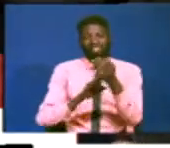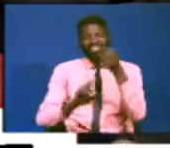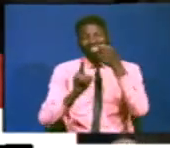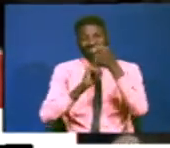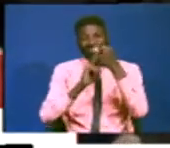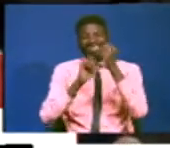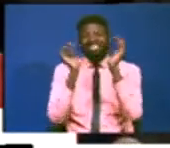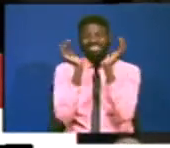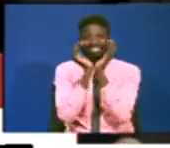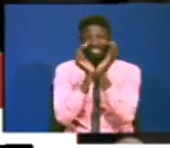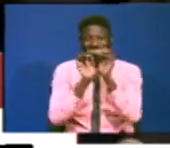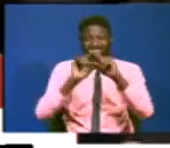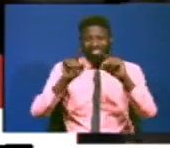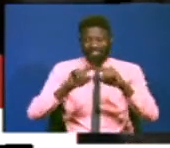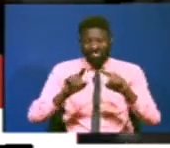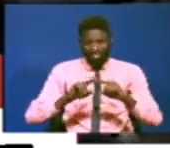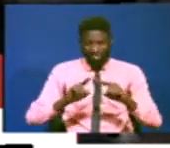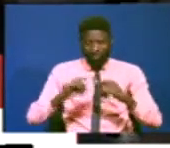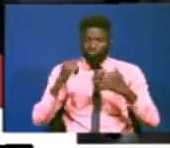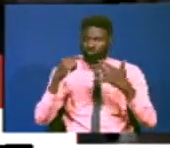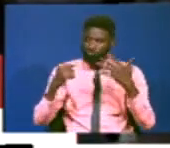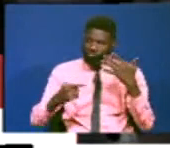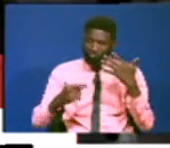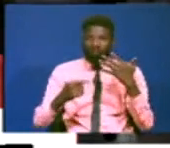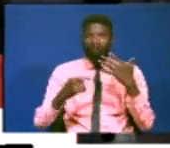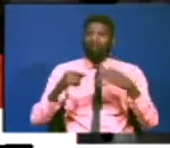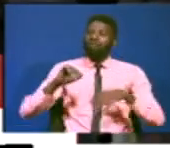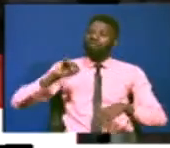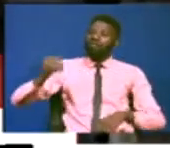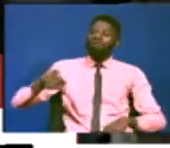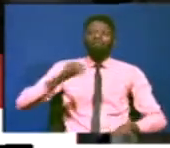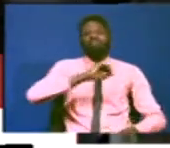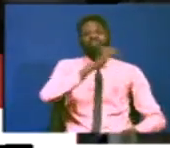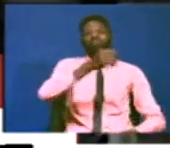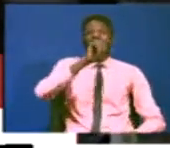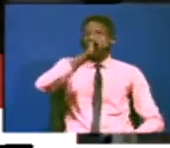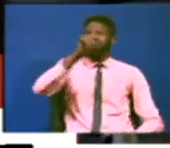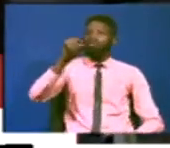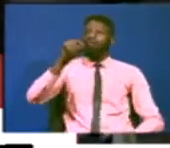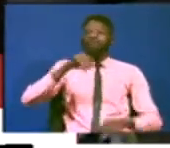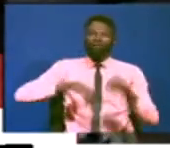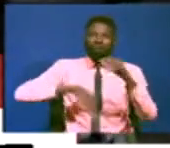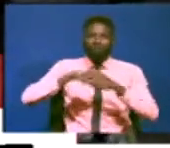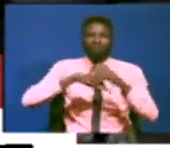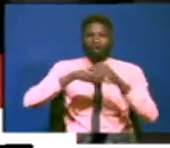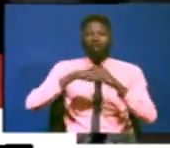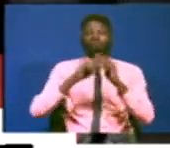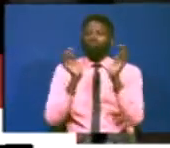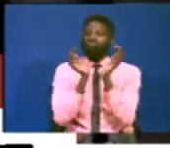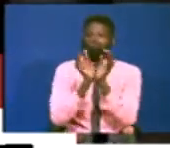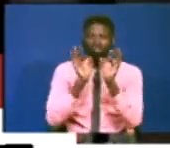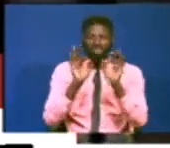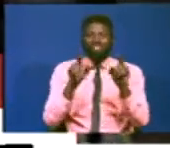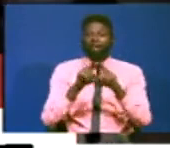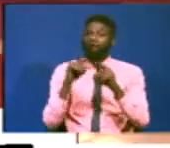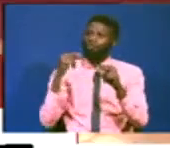Casablanca, and Marrakech. All those cities have very good facilities for football, but also for hosting people, the hotels. We